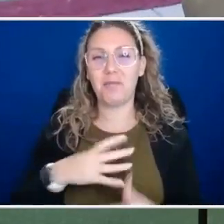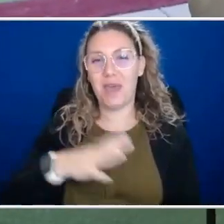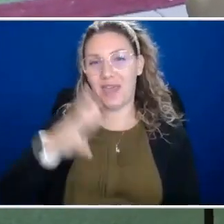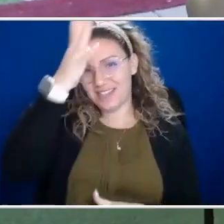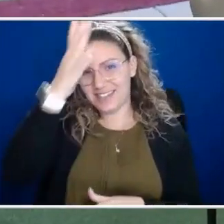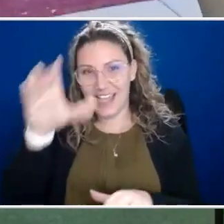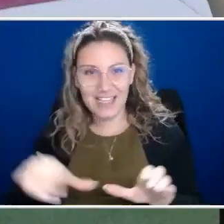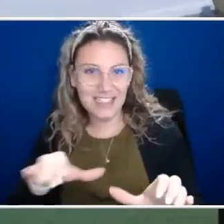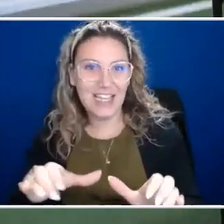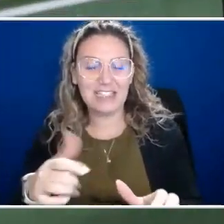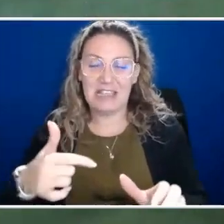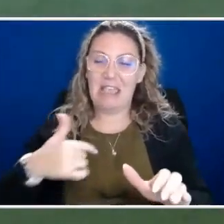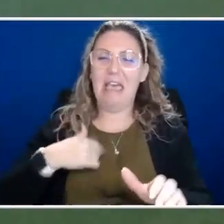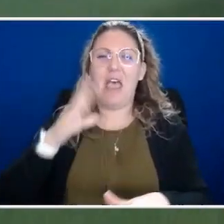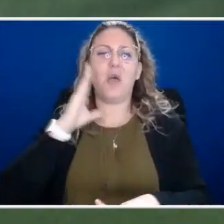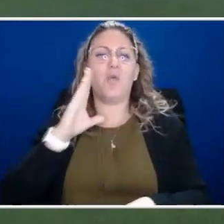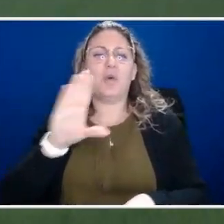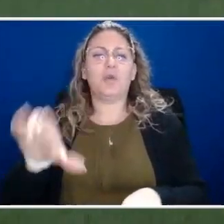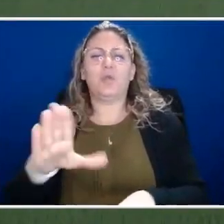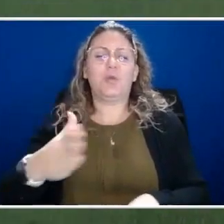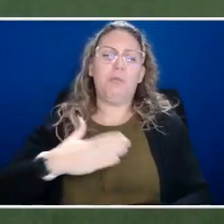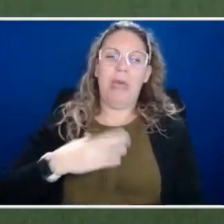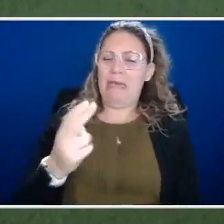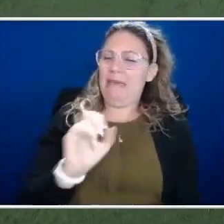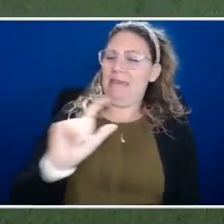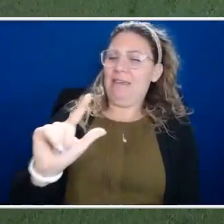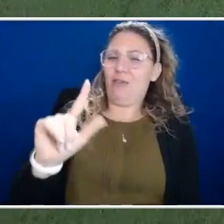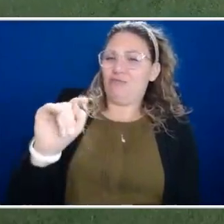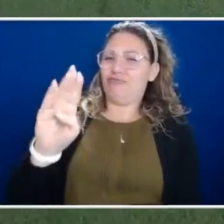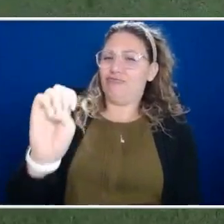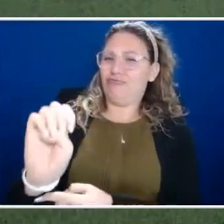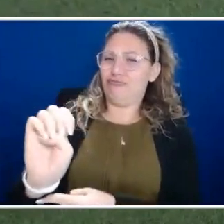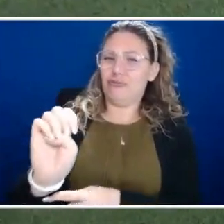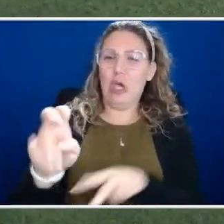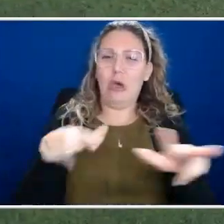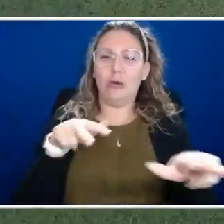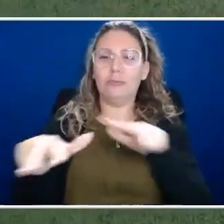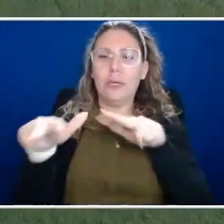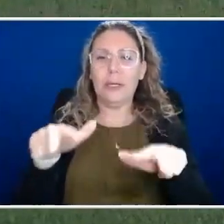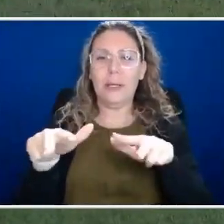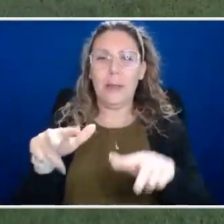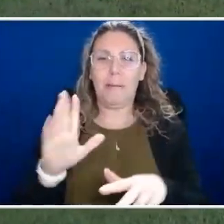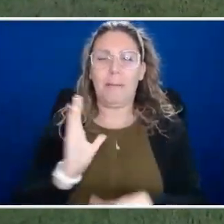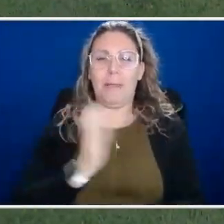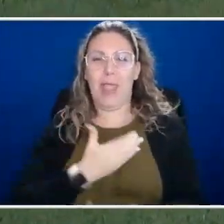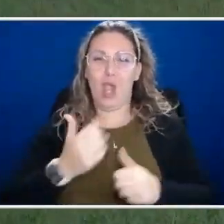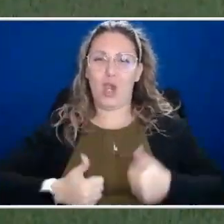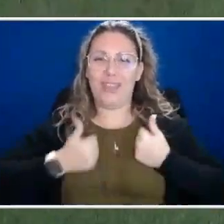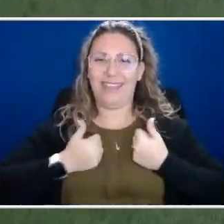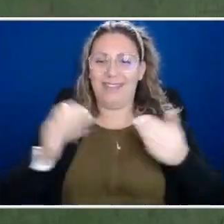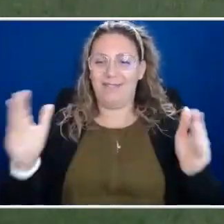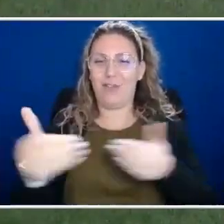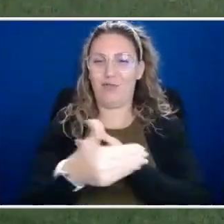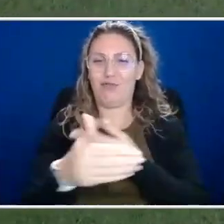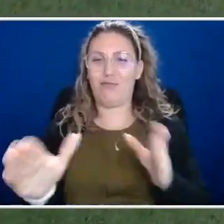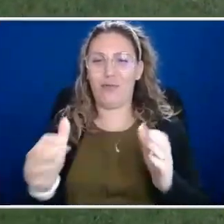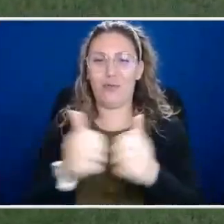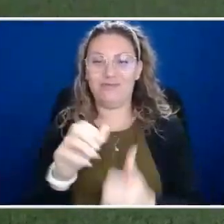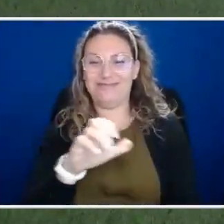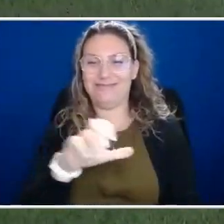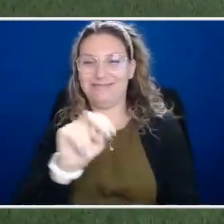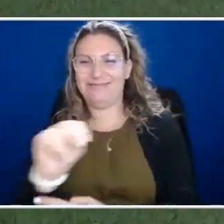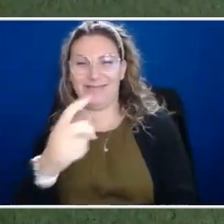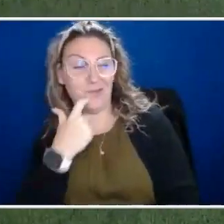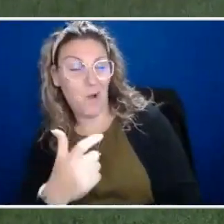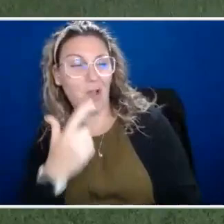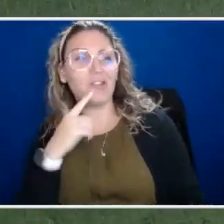do my heel-toe walks now, everybody. And he walks around the living room with CNN on. Am I doing it right? Absolutely,